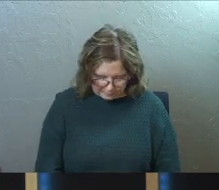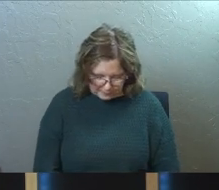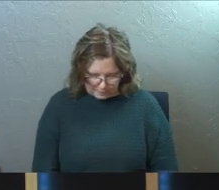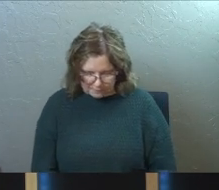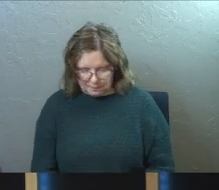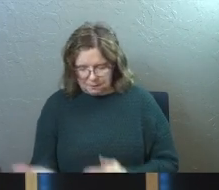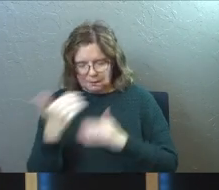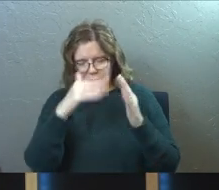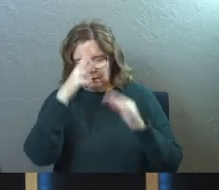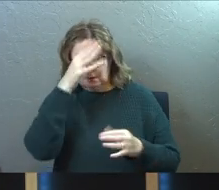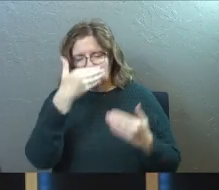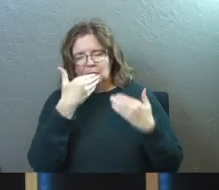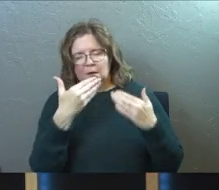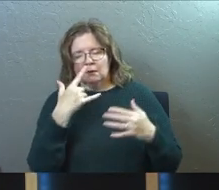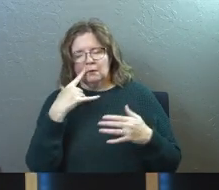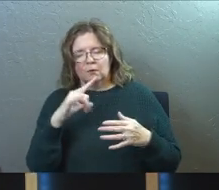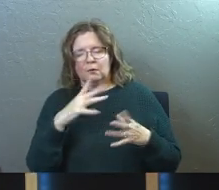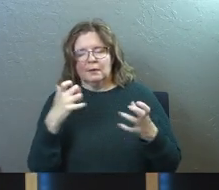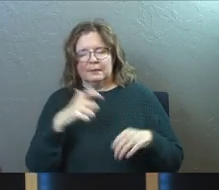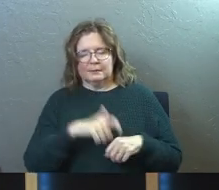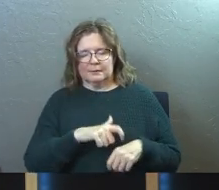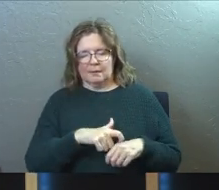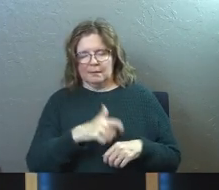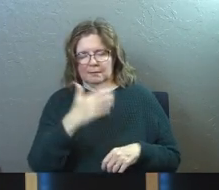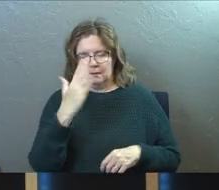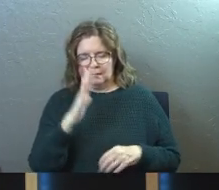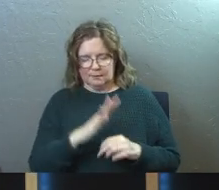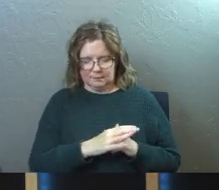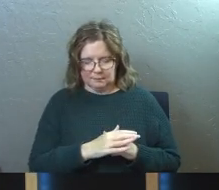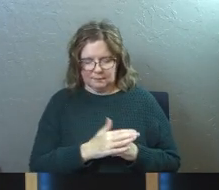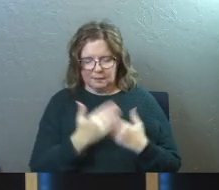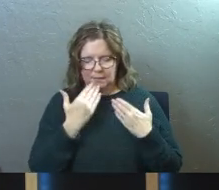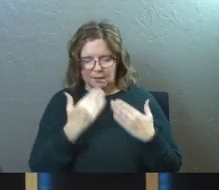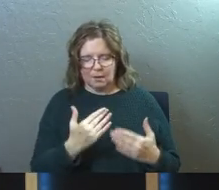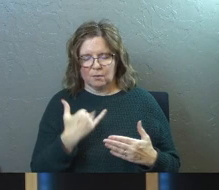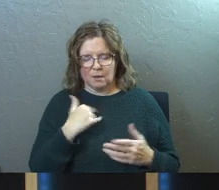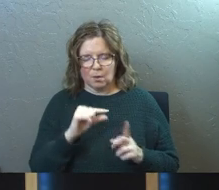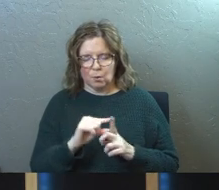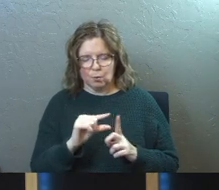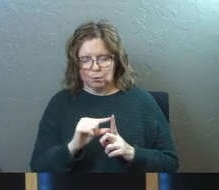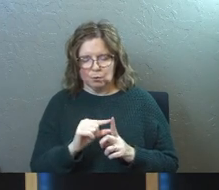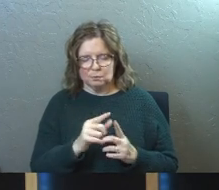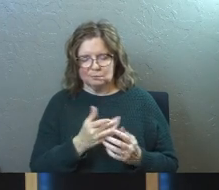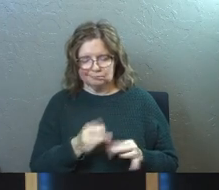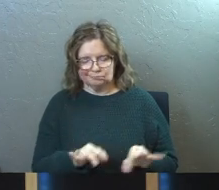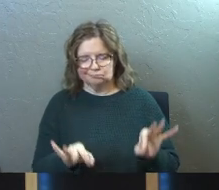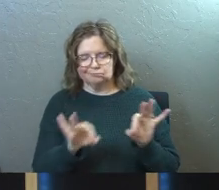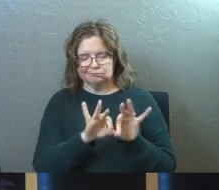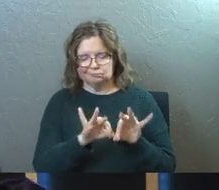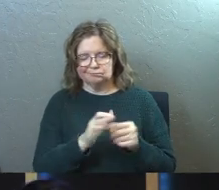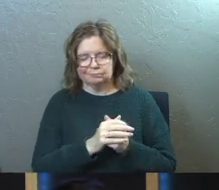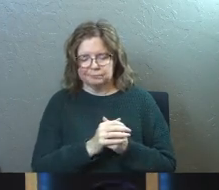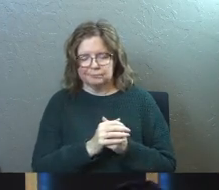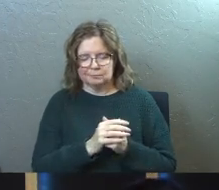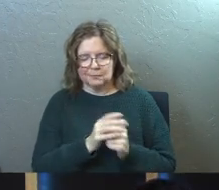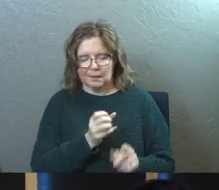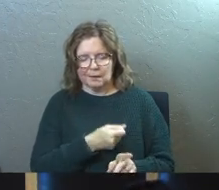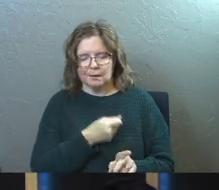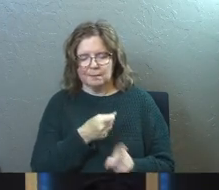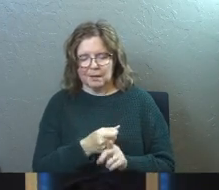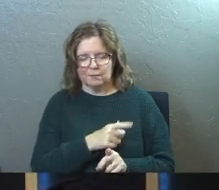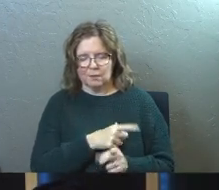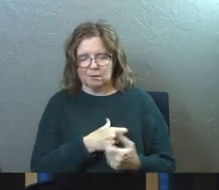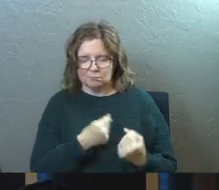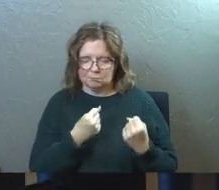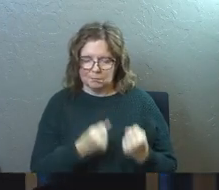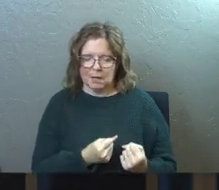Heavenly Father, we thank you so much for this this time, God. God, we thank you that our words matter, God. They're impactful, Lord.